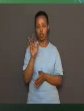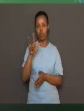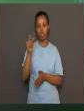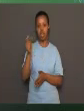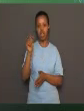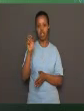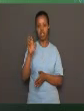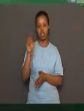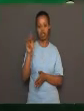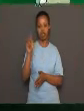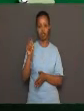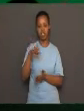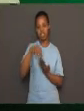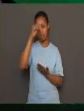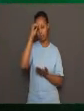latent learning.